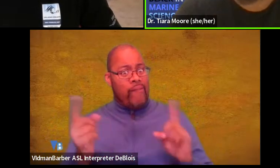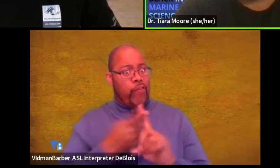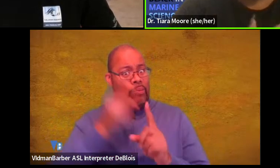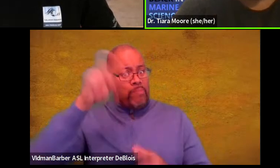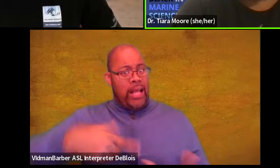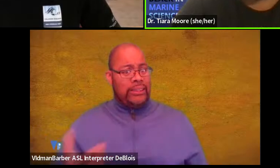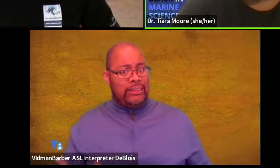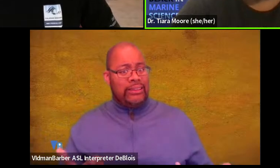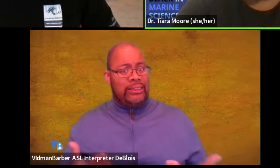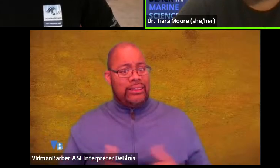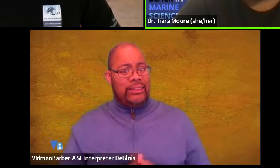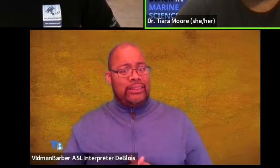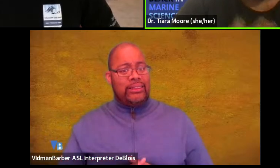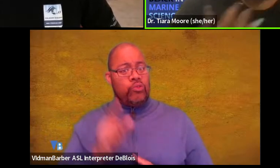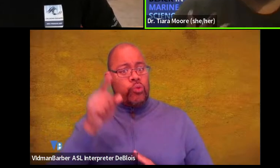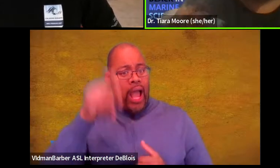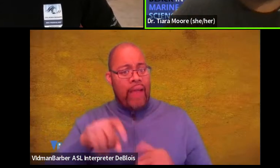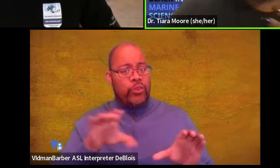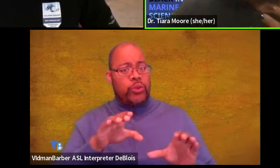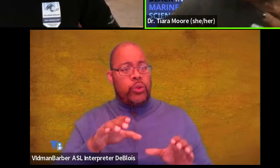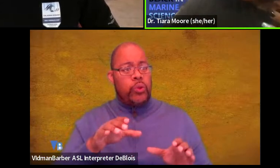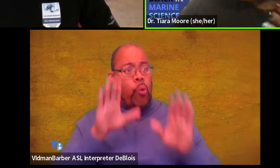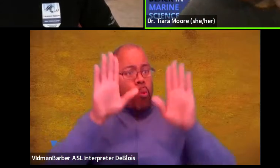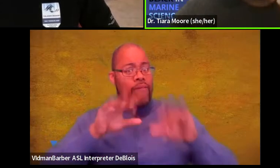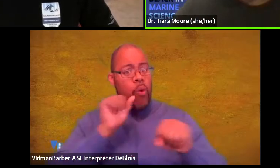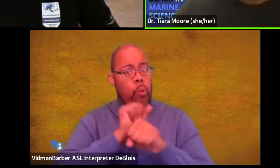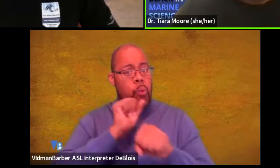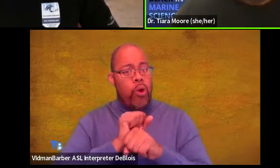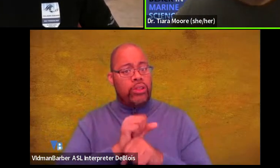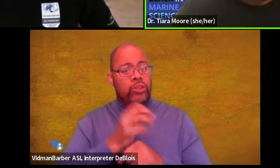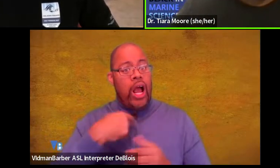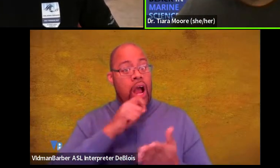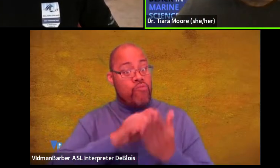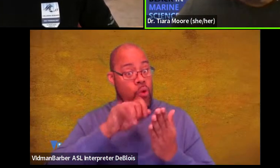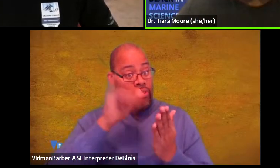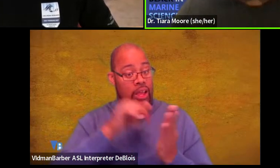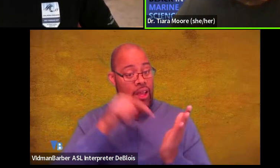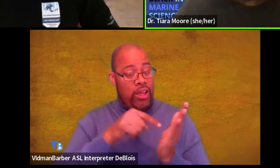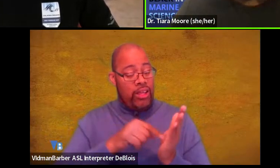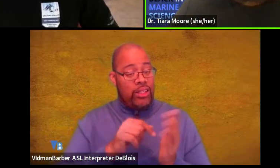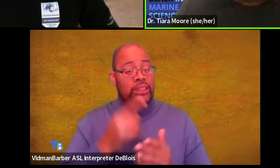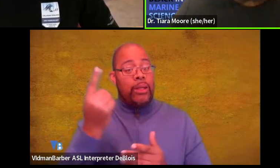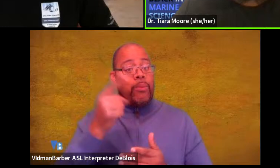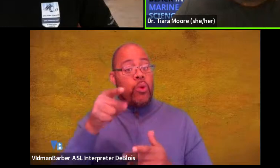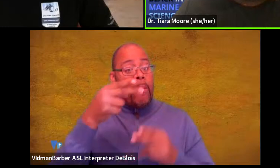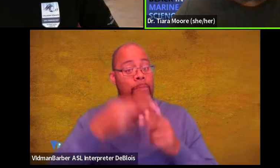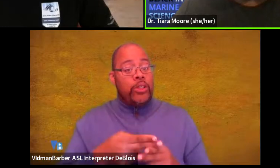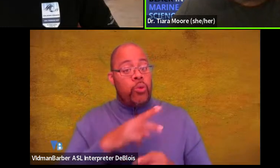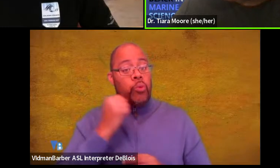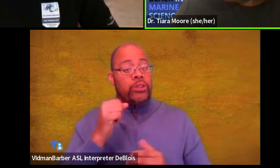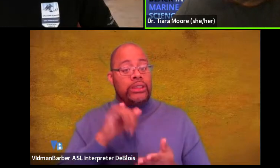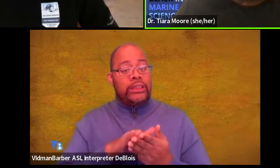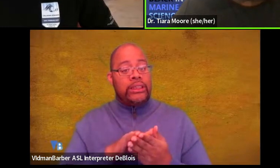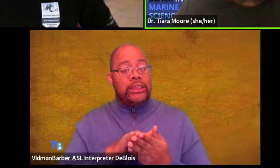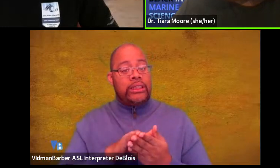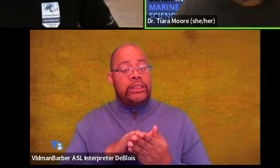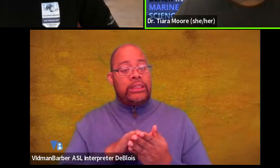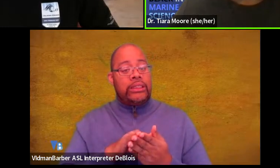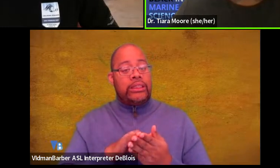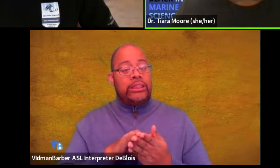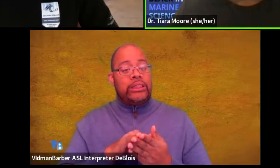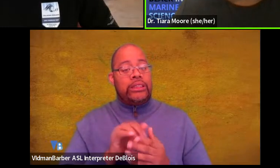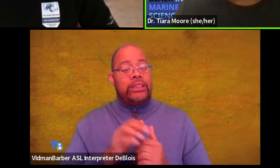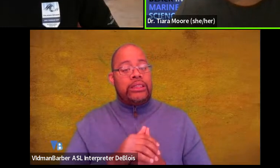first. Like you had to be doing excellent work. And so I wrote this down. Something you mentioned was the side